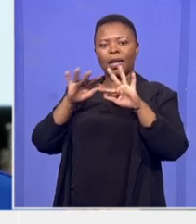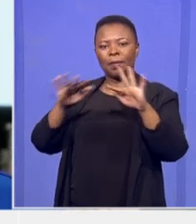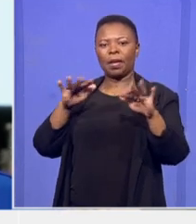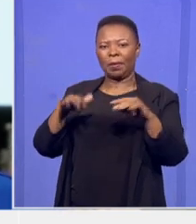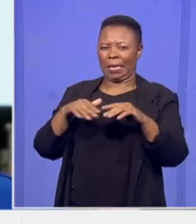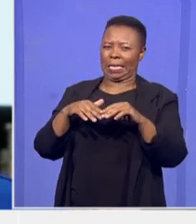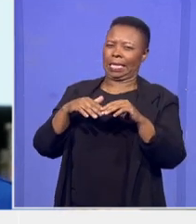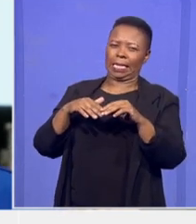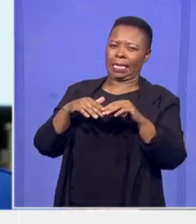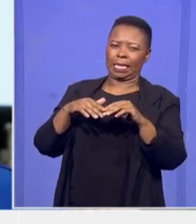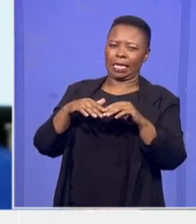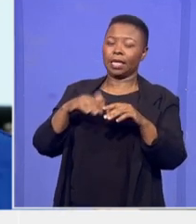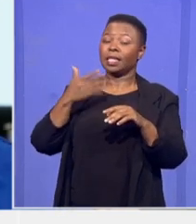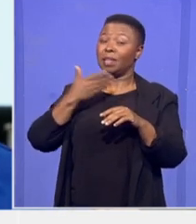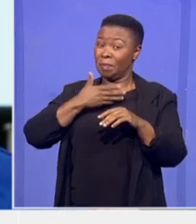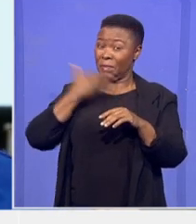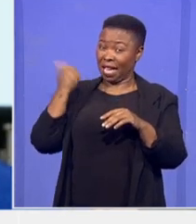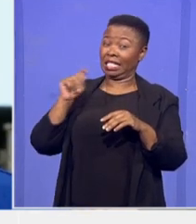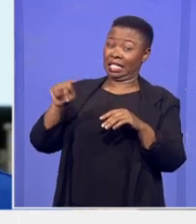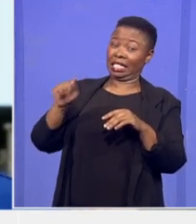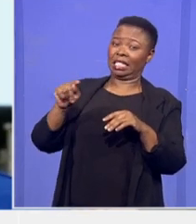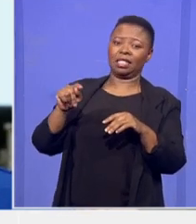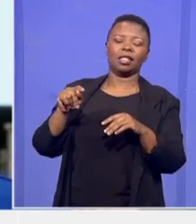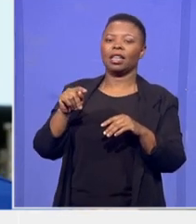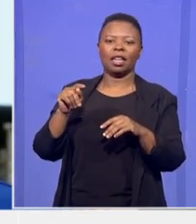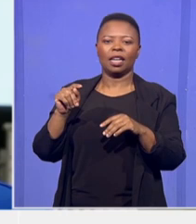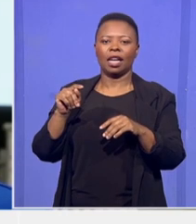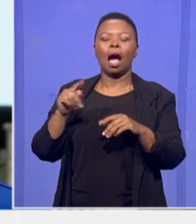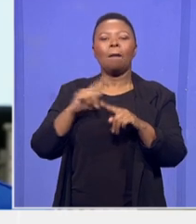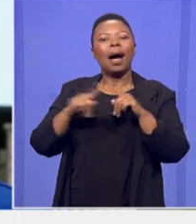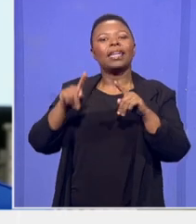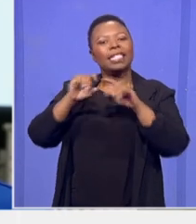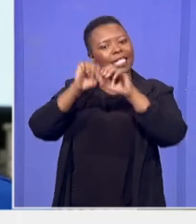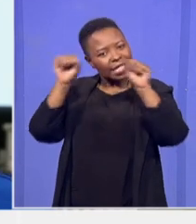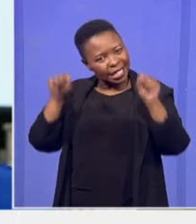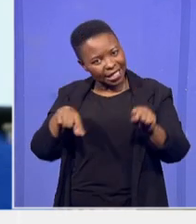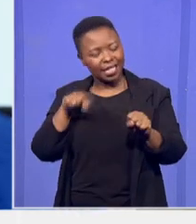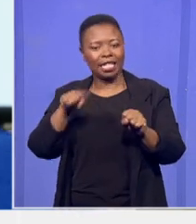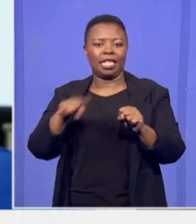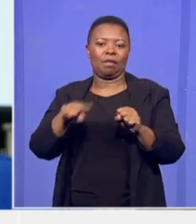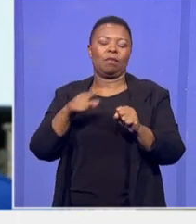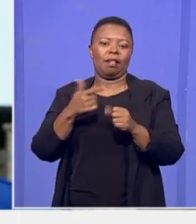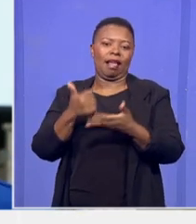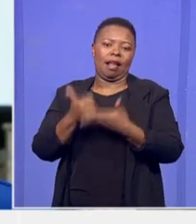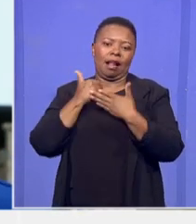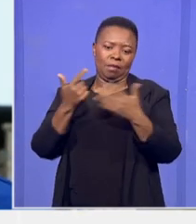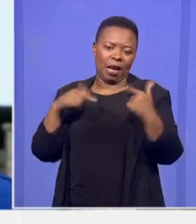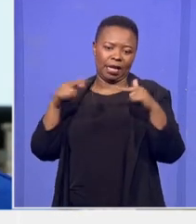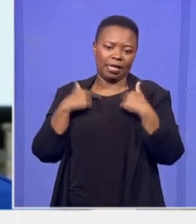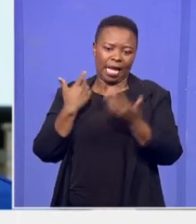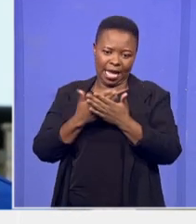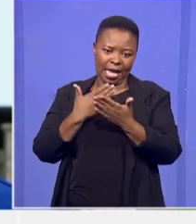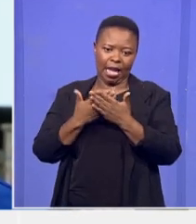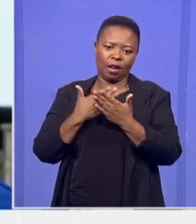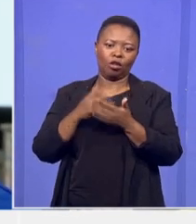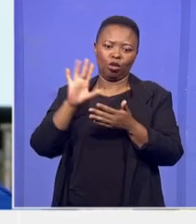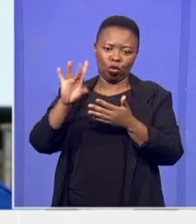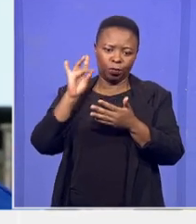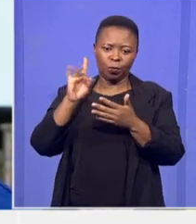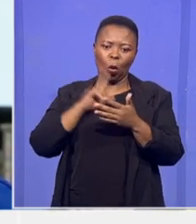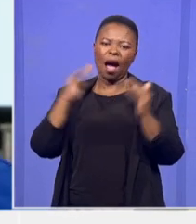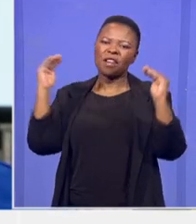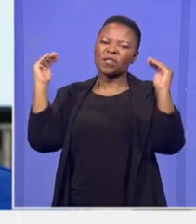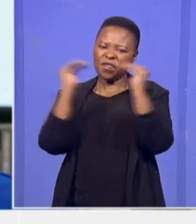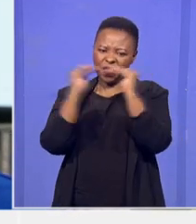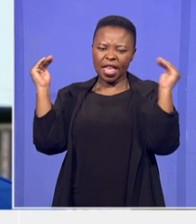is the best outcome, but it is a system that enables us in a big field of eight candidates to fairly